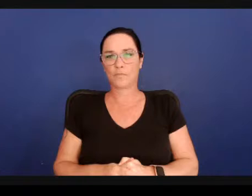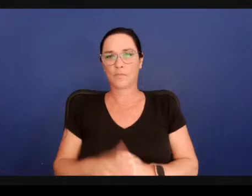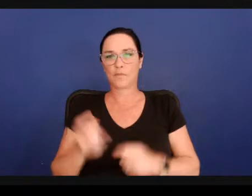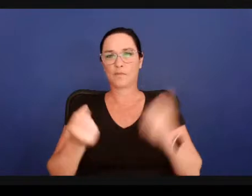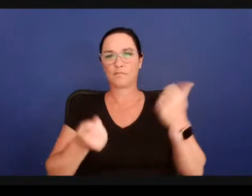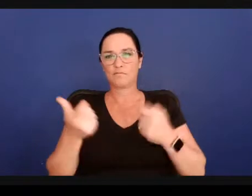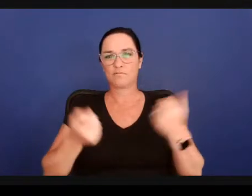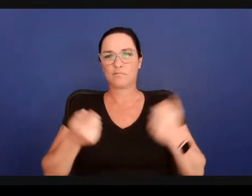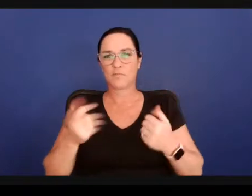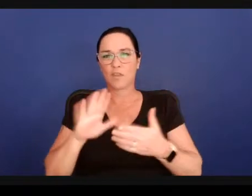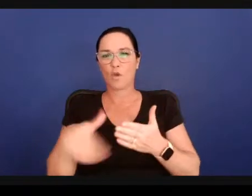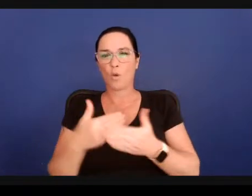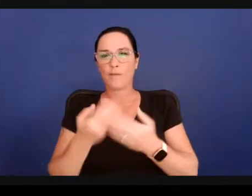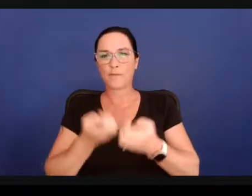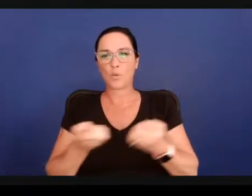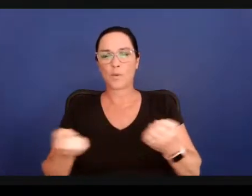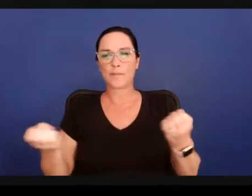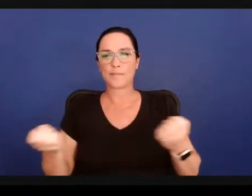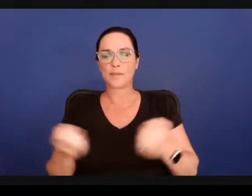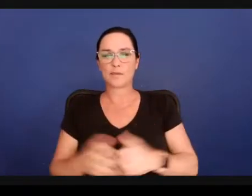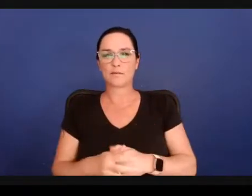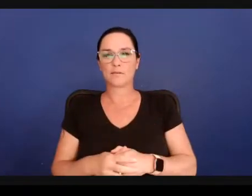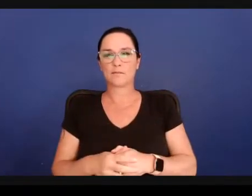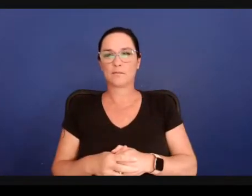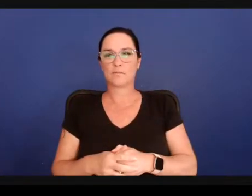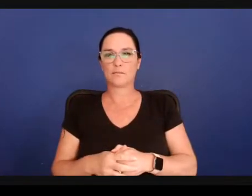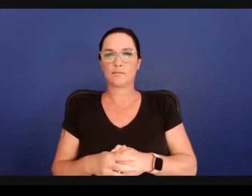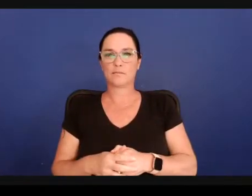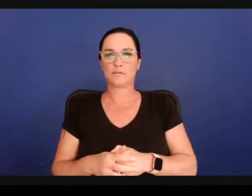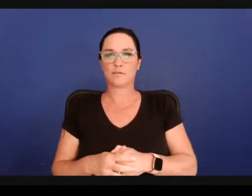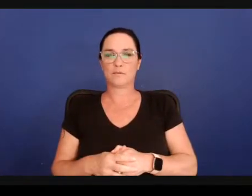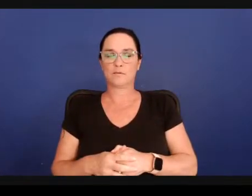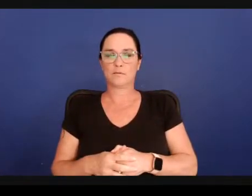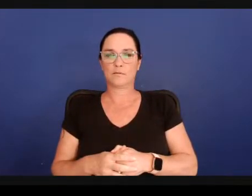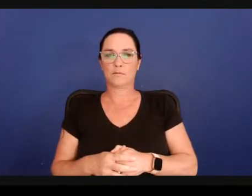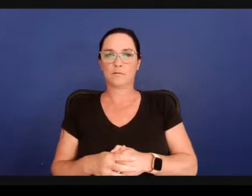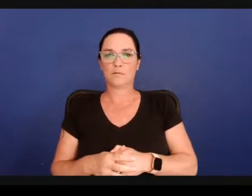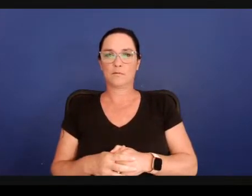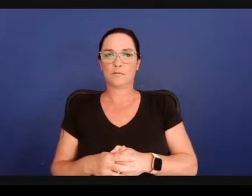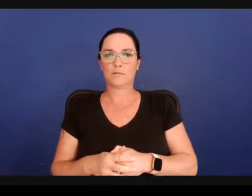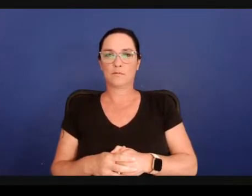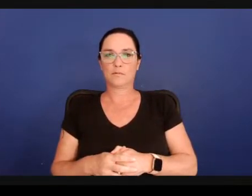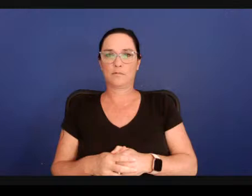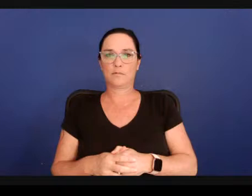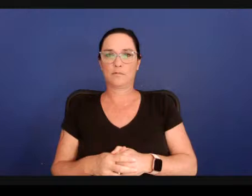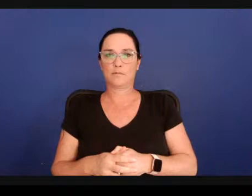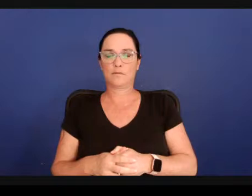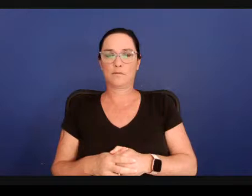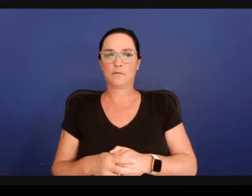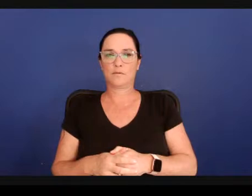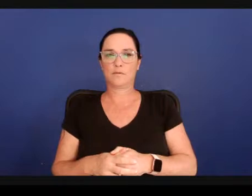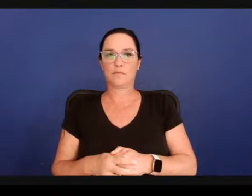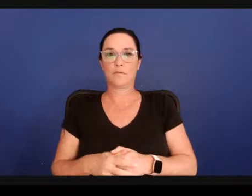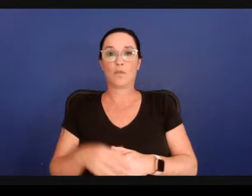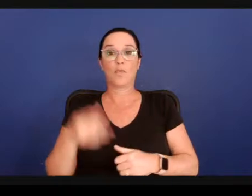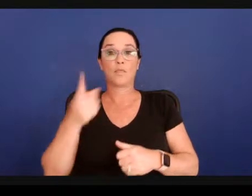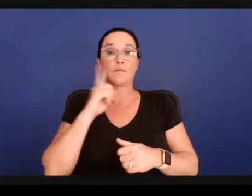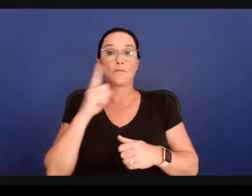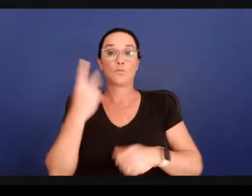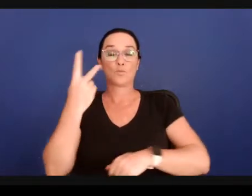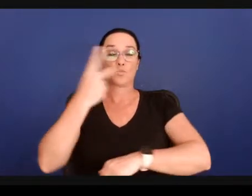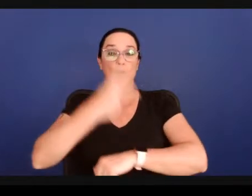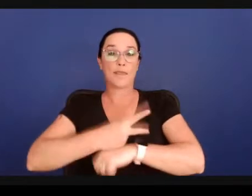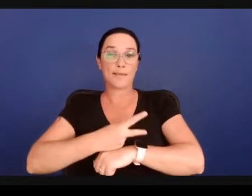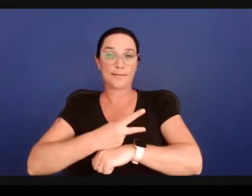instruments so we can see the earthquakes. Let's look, we'll see earthquakes for the last 2 days here.